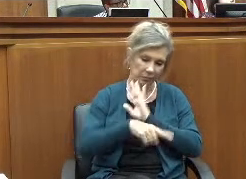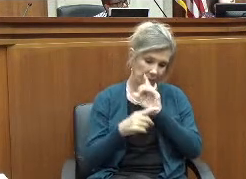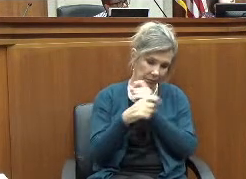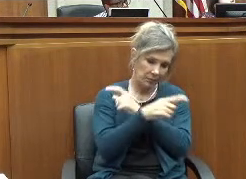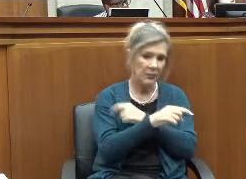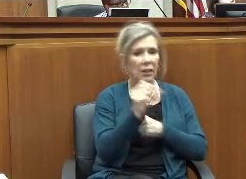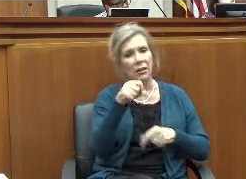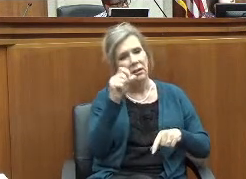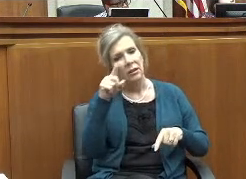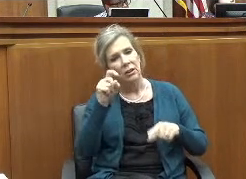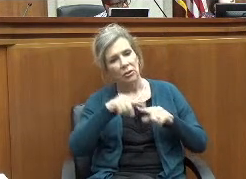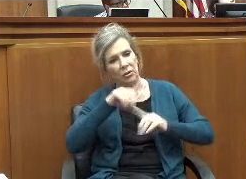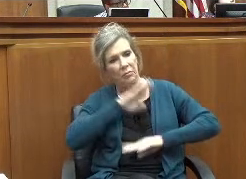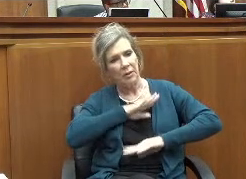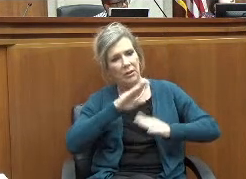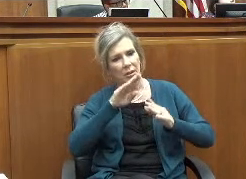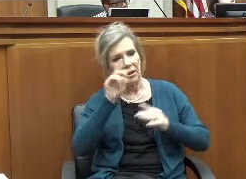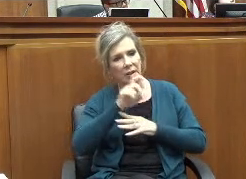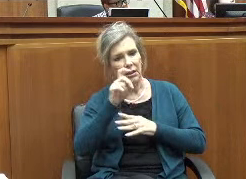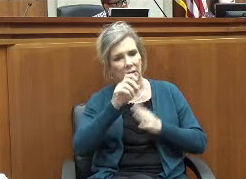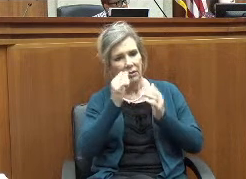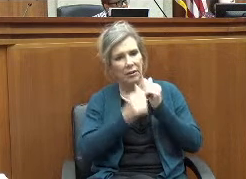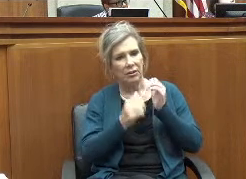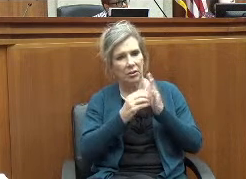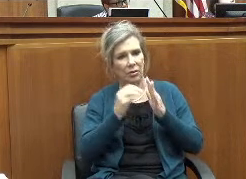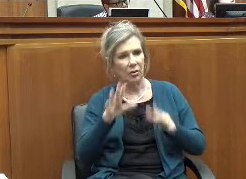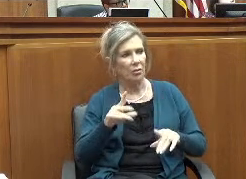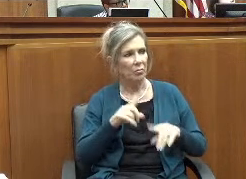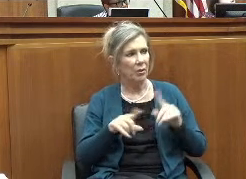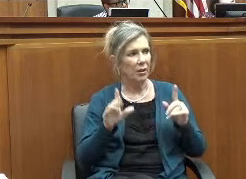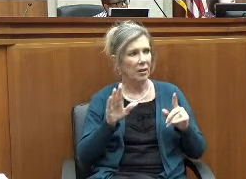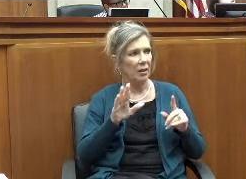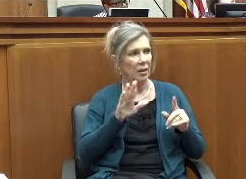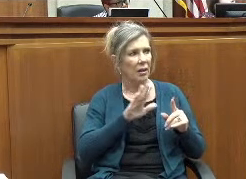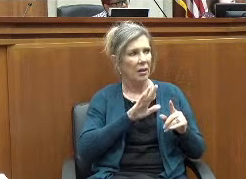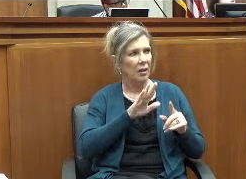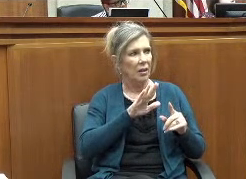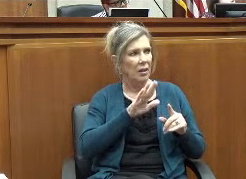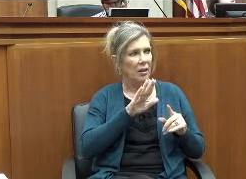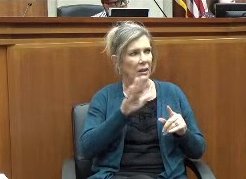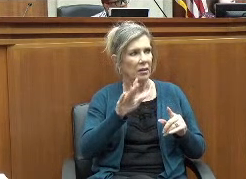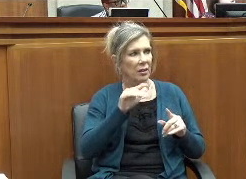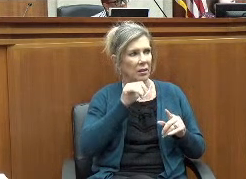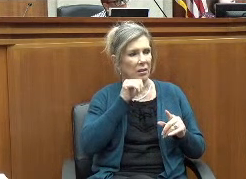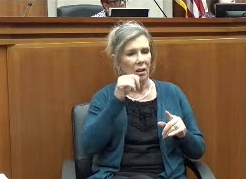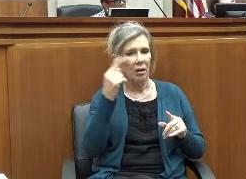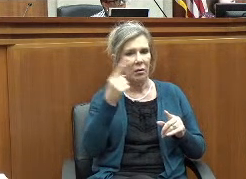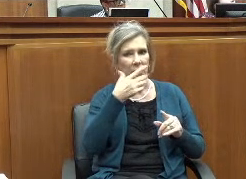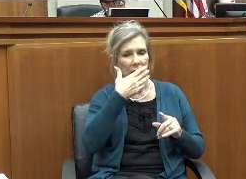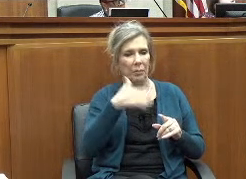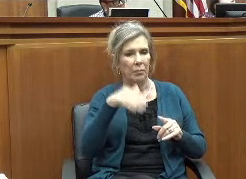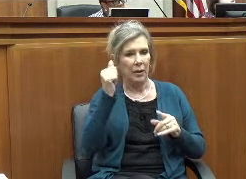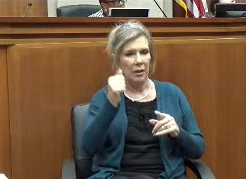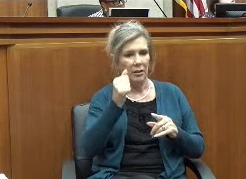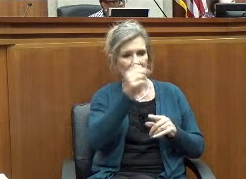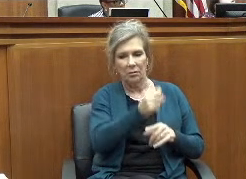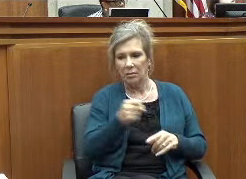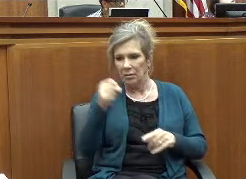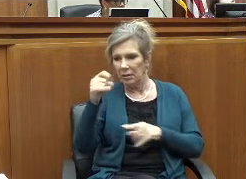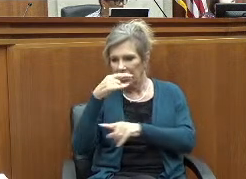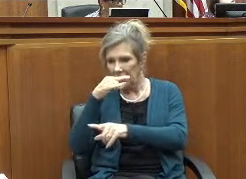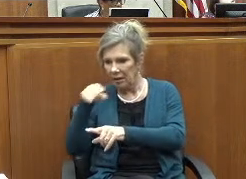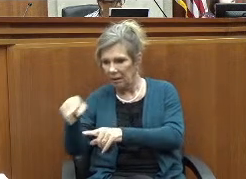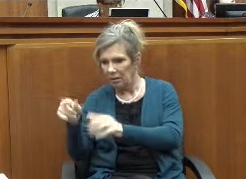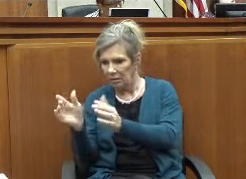student, but meeting the needs, their faith is it's not best to put a kid in a 10-person pod. If they